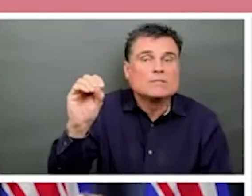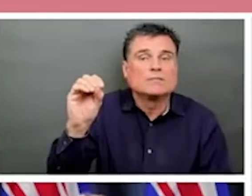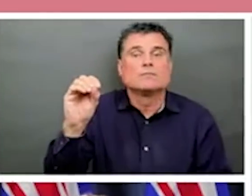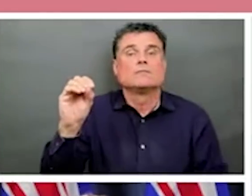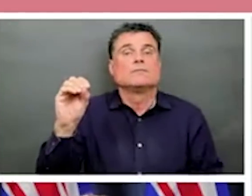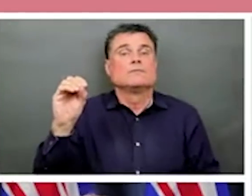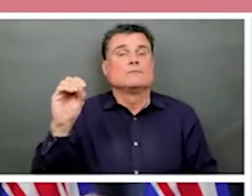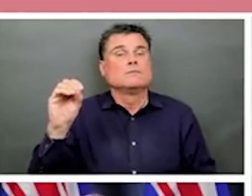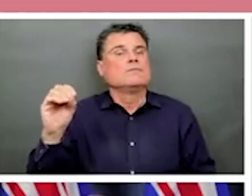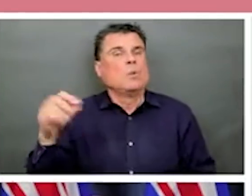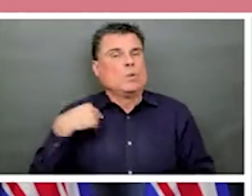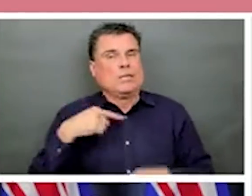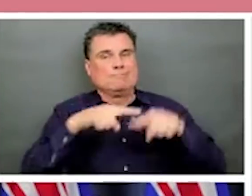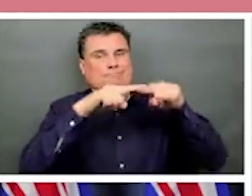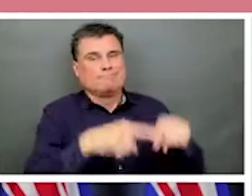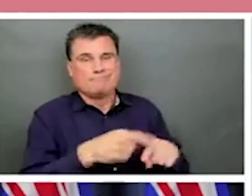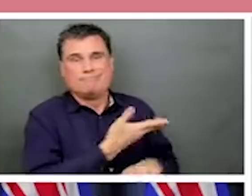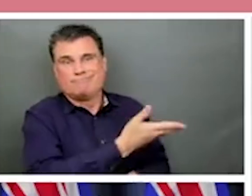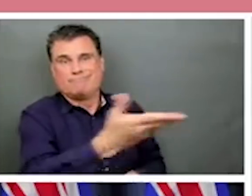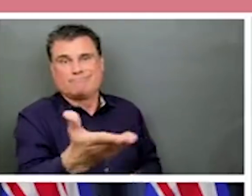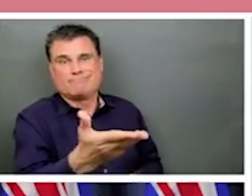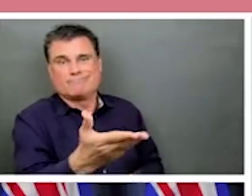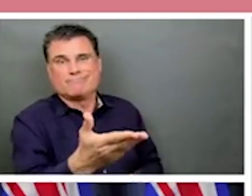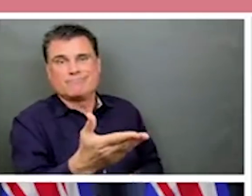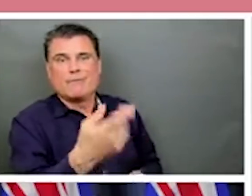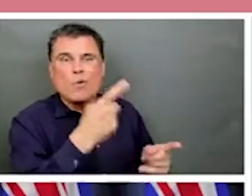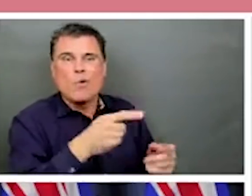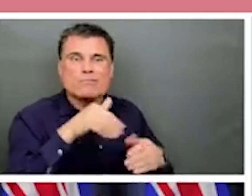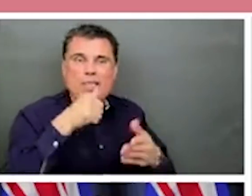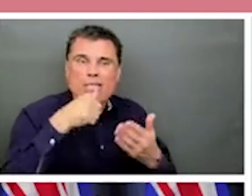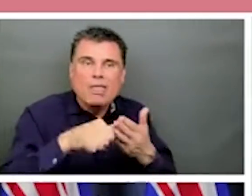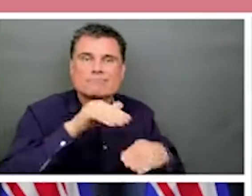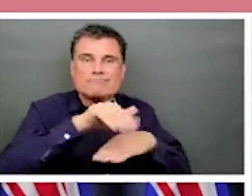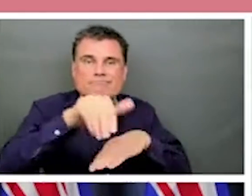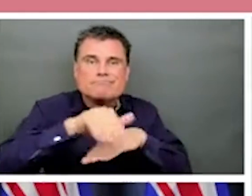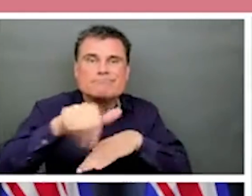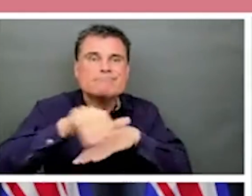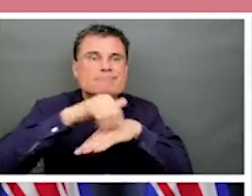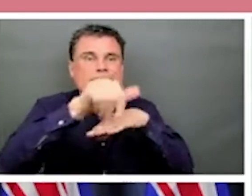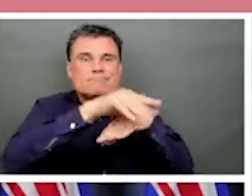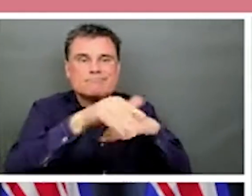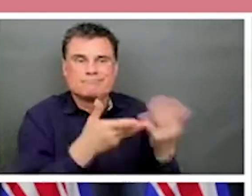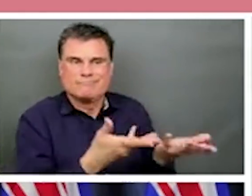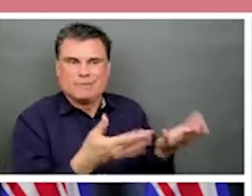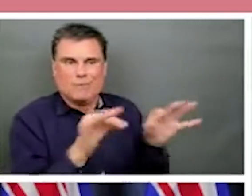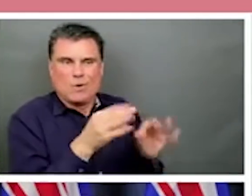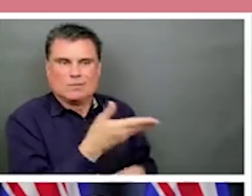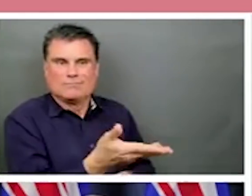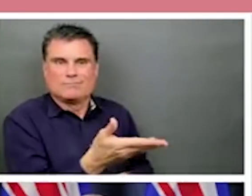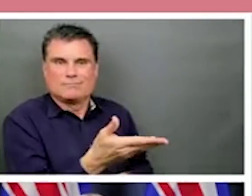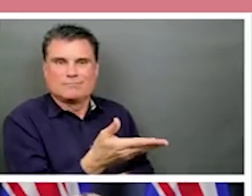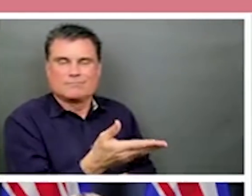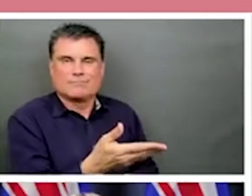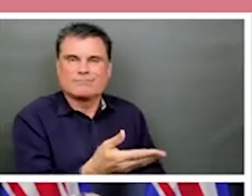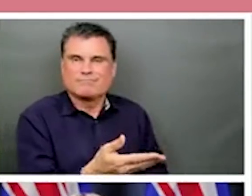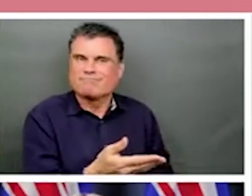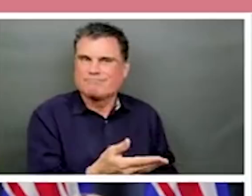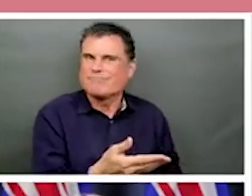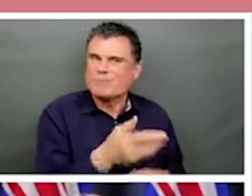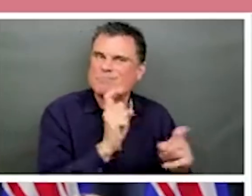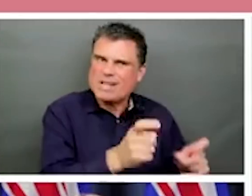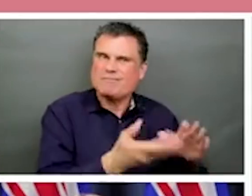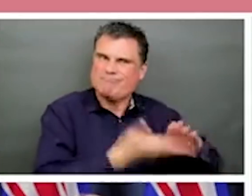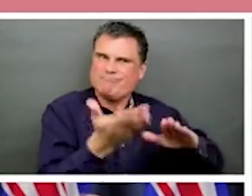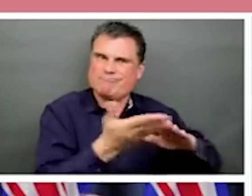on the packages that get sent around the country these days. And finally, grocery